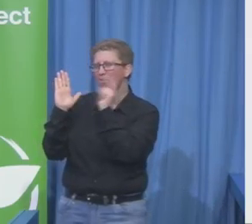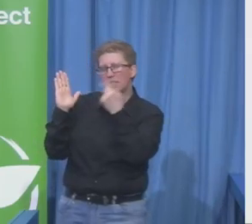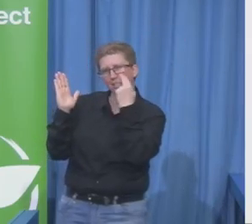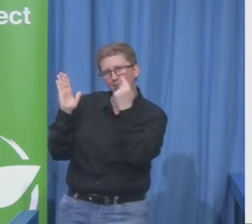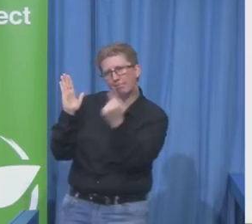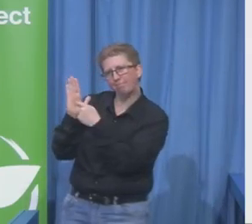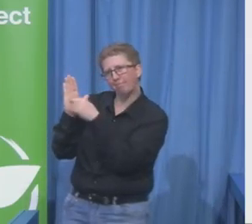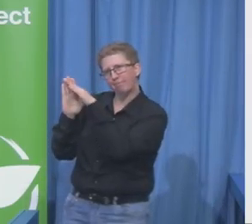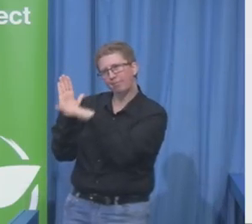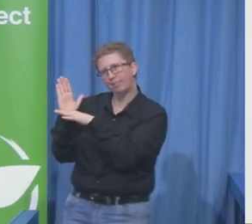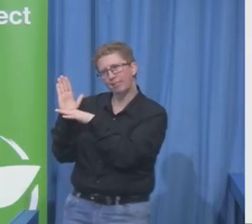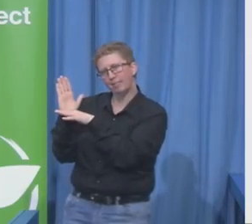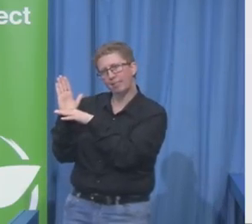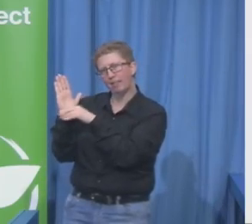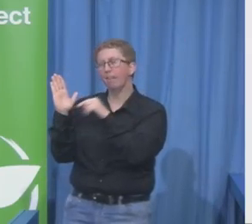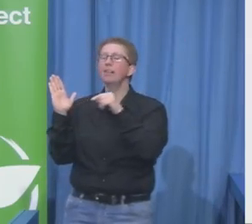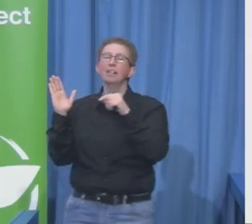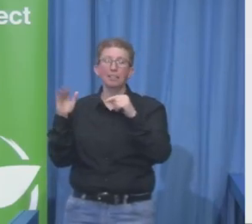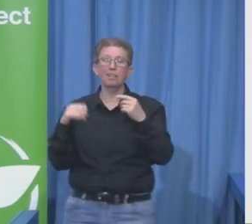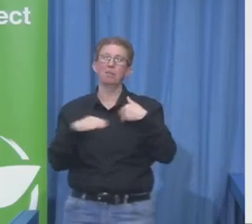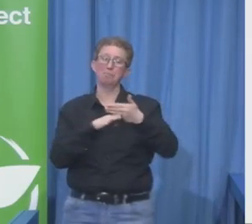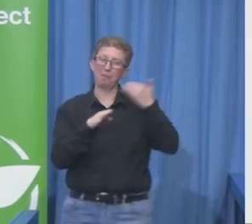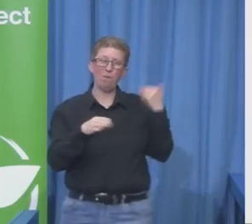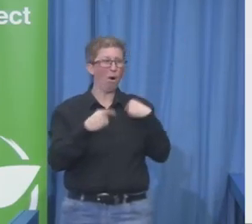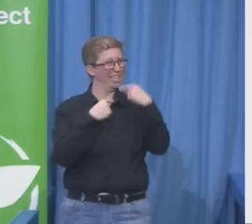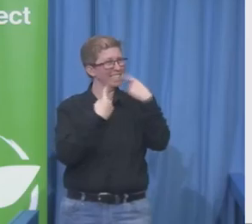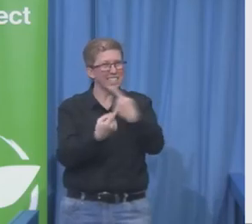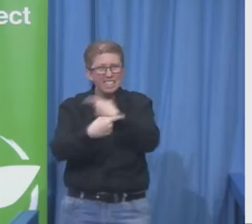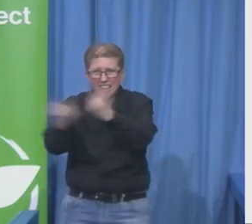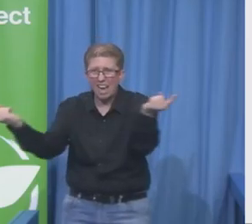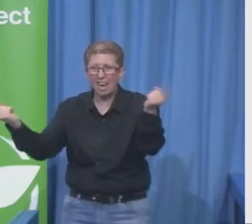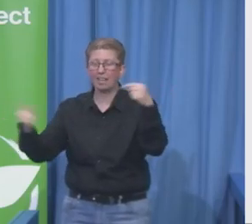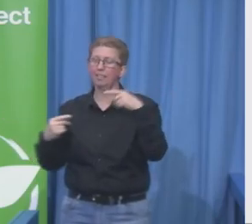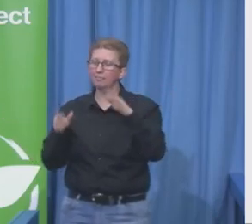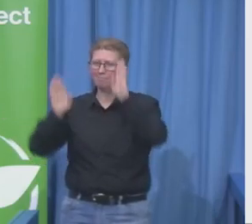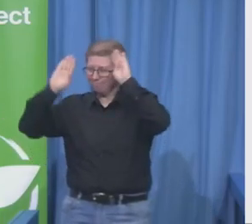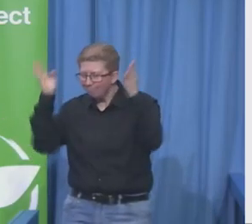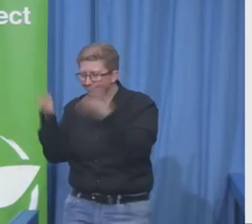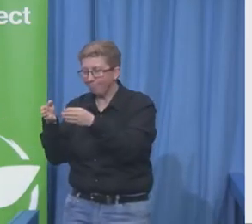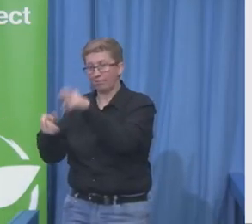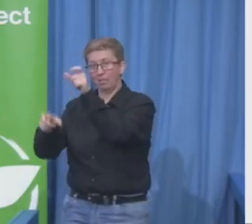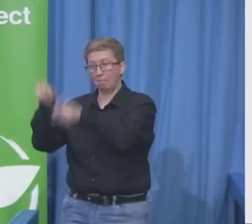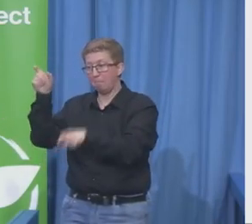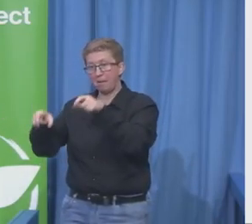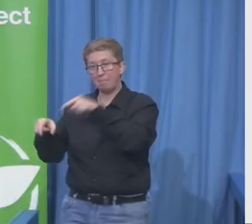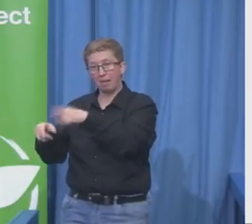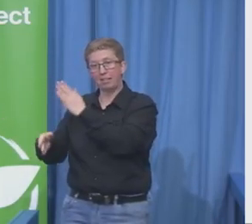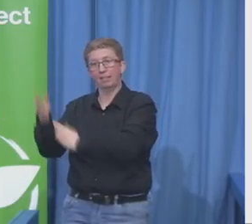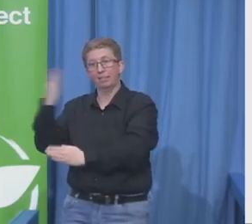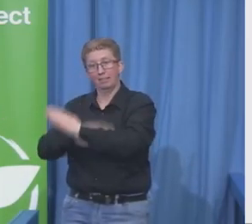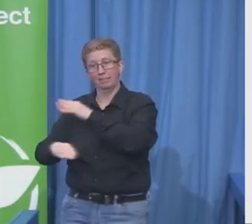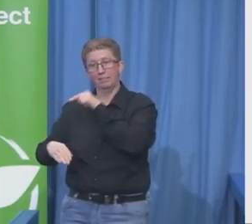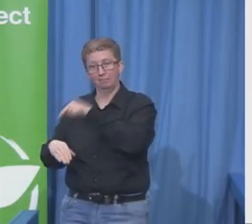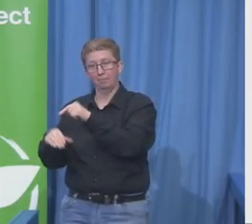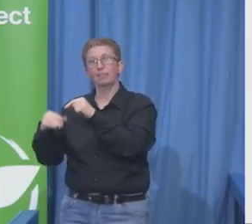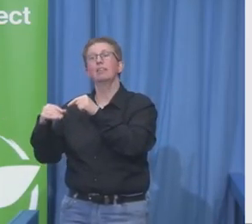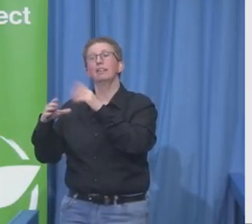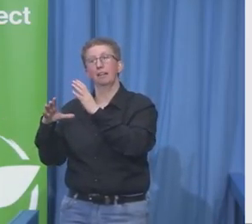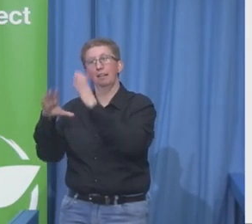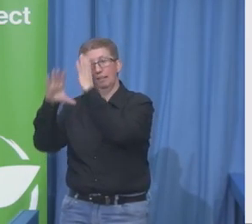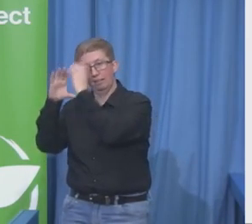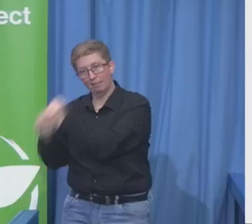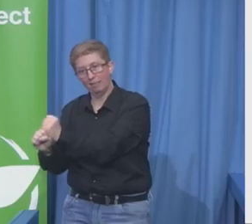this relates to the six workshops we held in half a year period. According to our